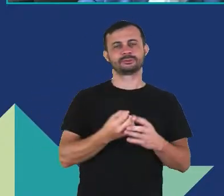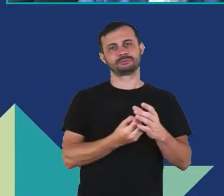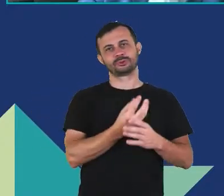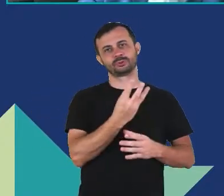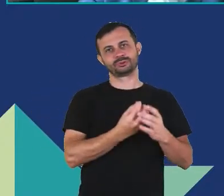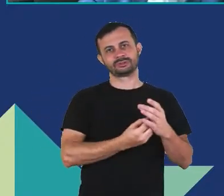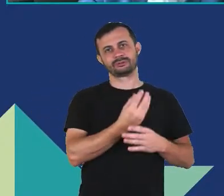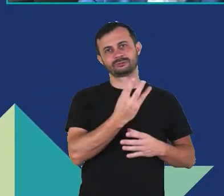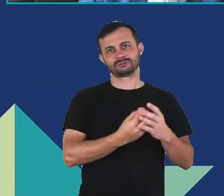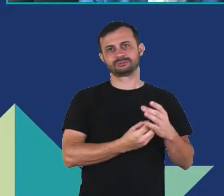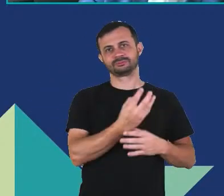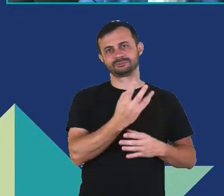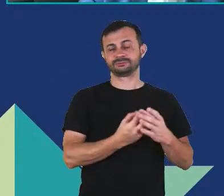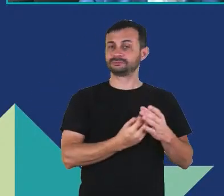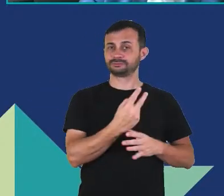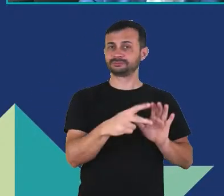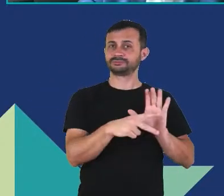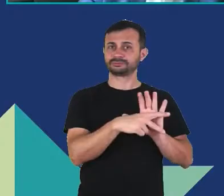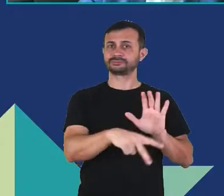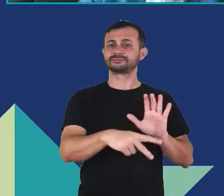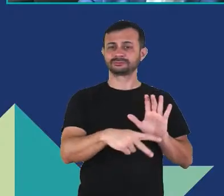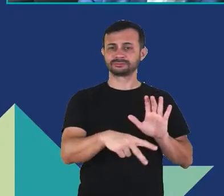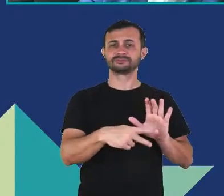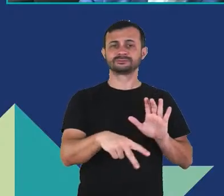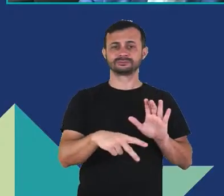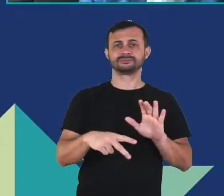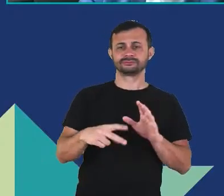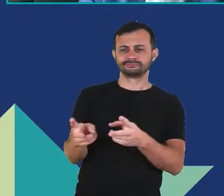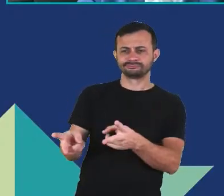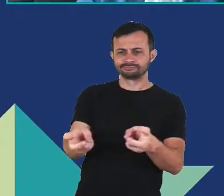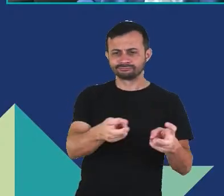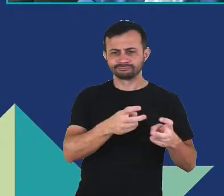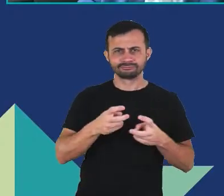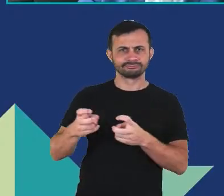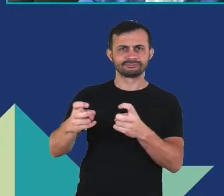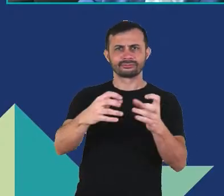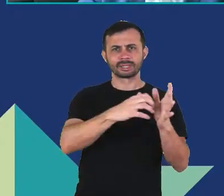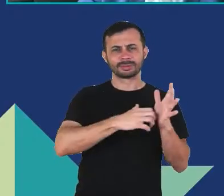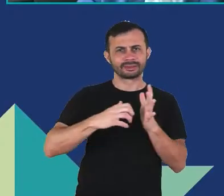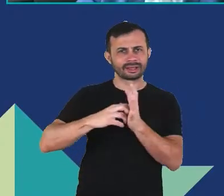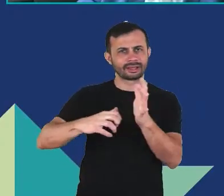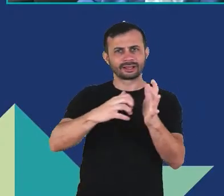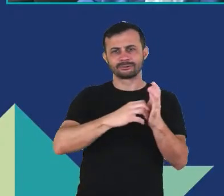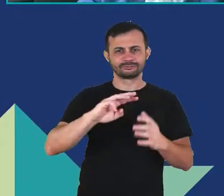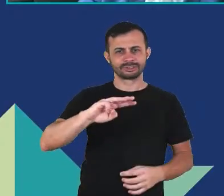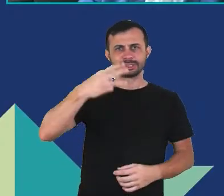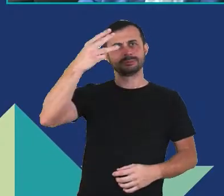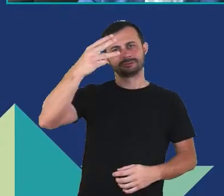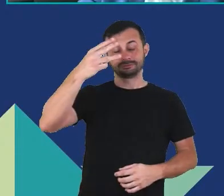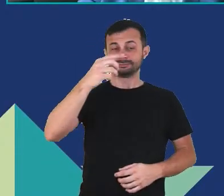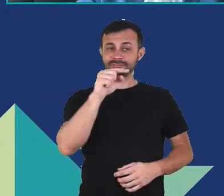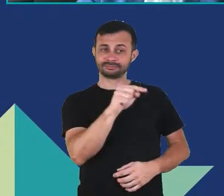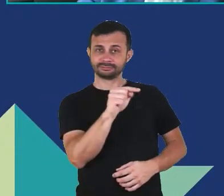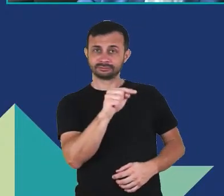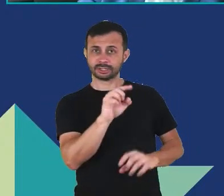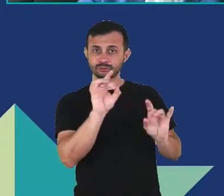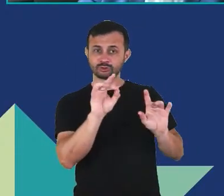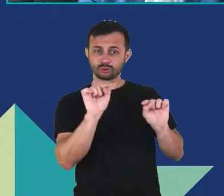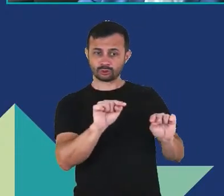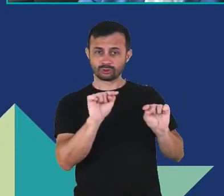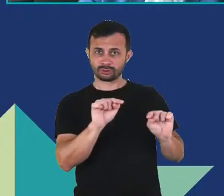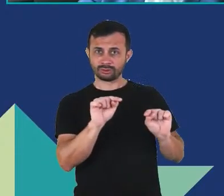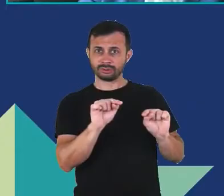for global extraction of ore, tripled in 45 years. And this is just a summary of some of the